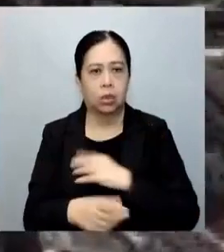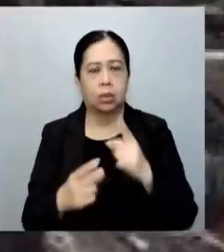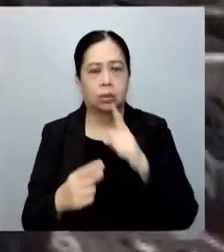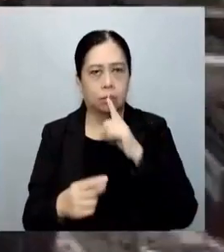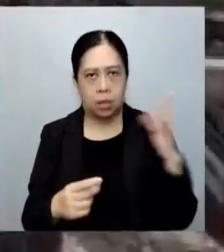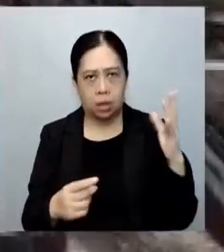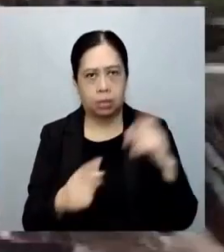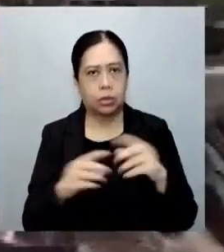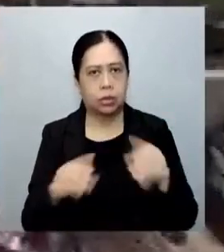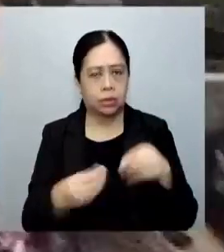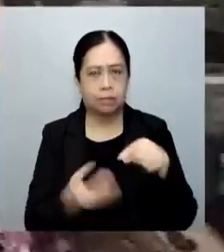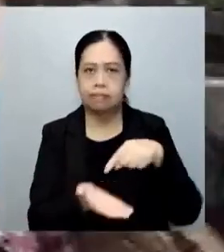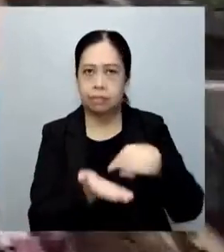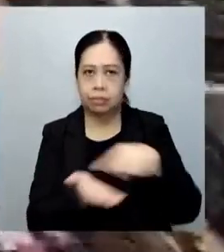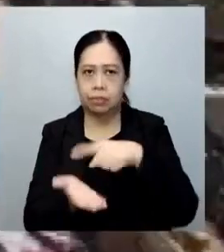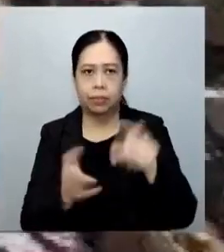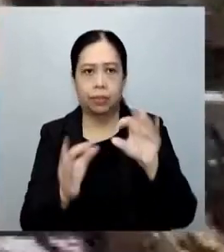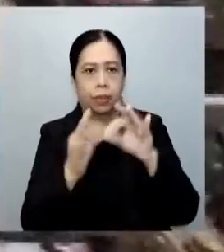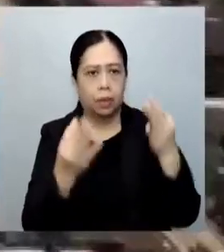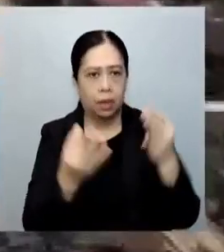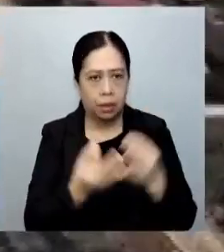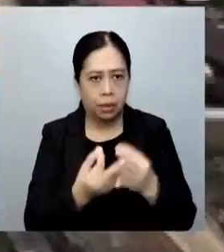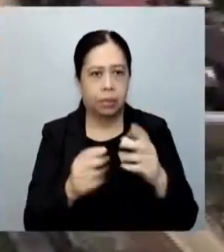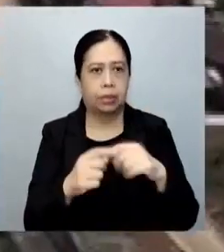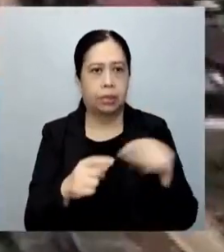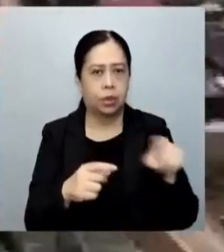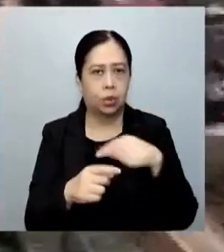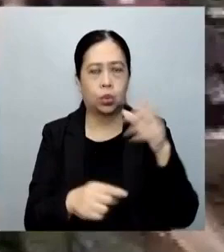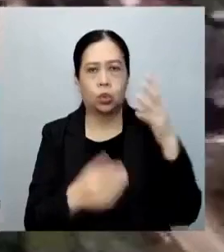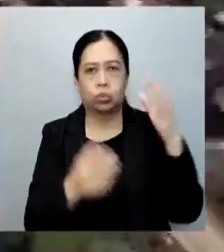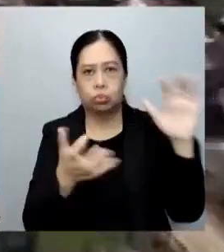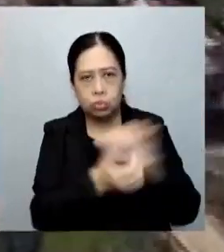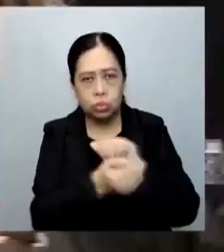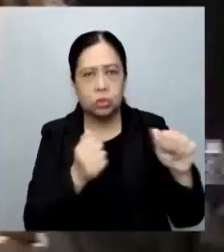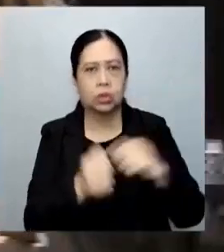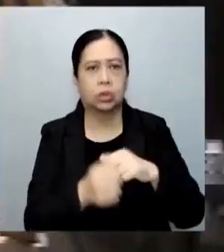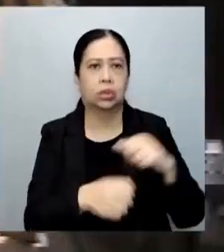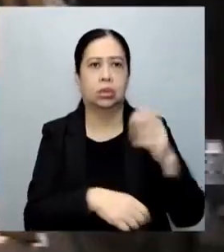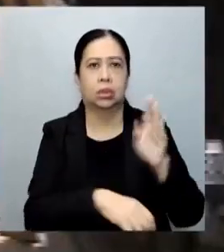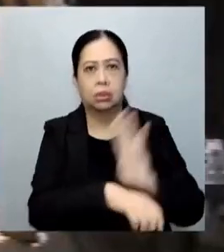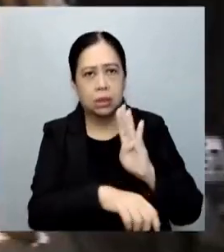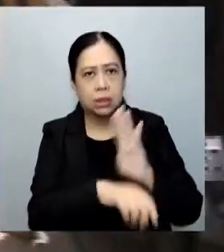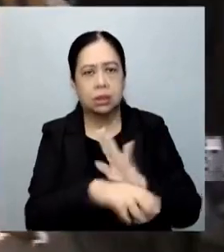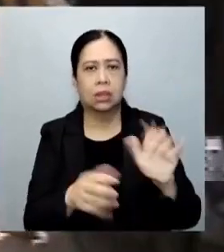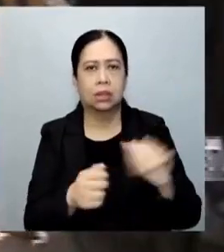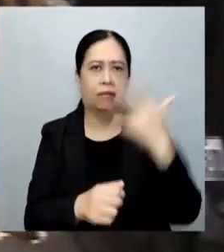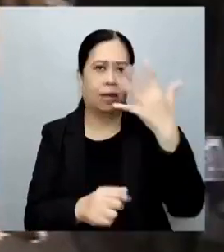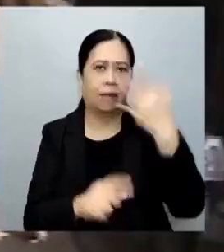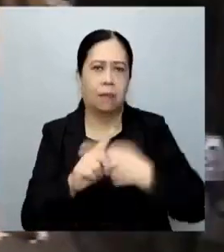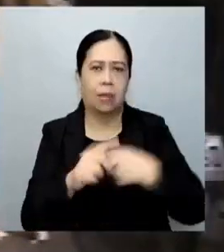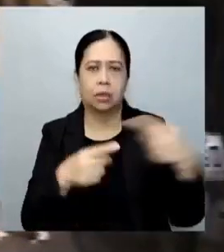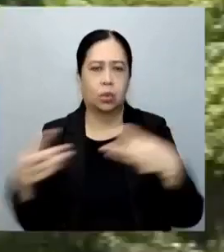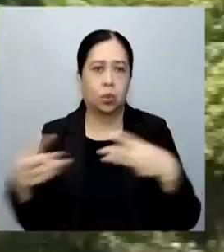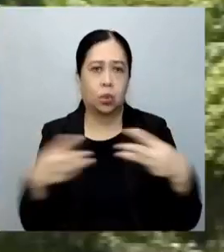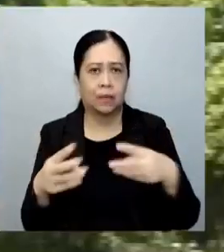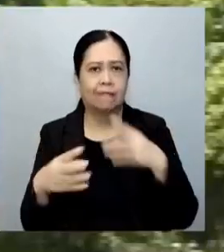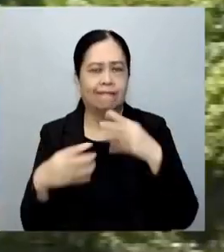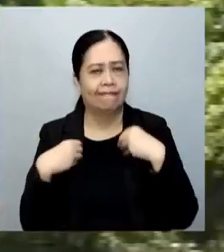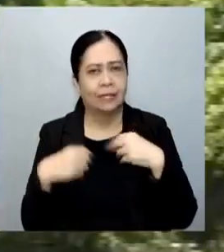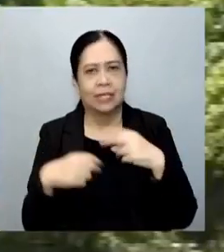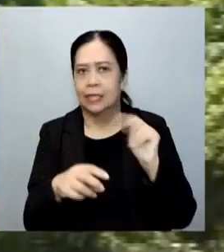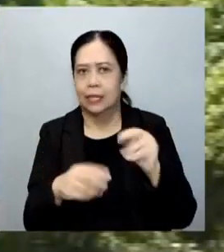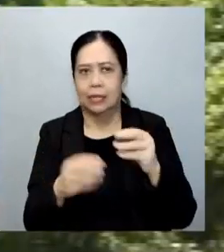give compensation to families who lost residential and commercial properties in the five-month war, but it admits it needs more